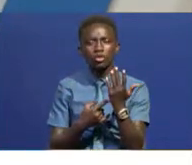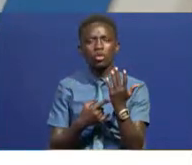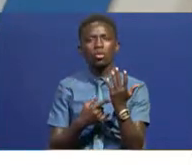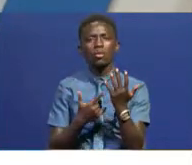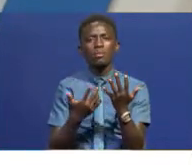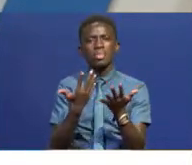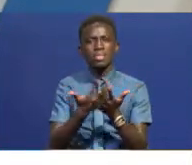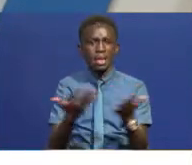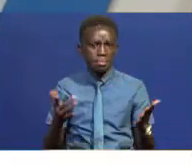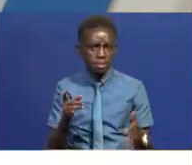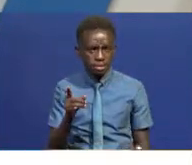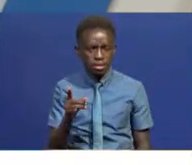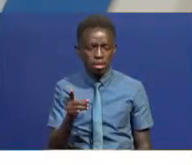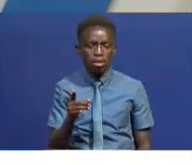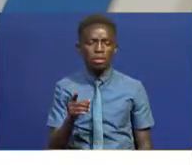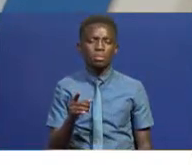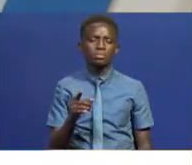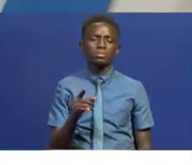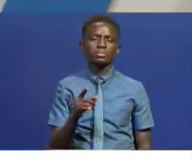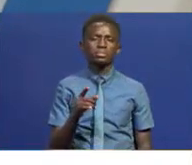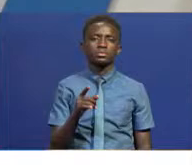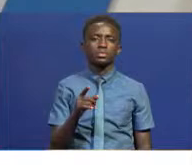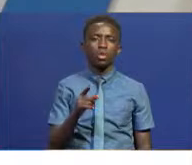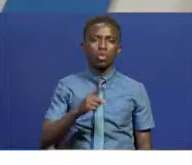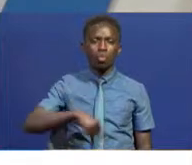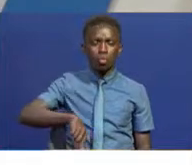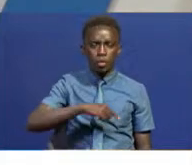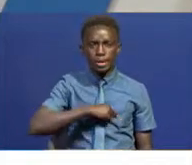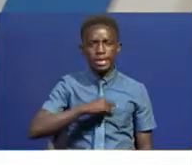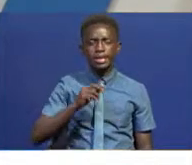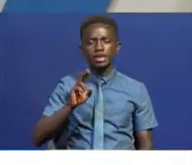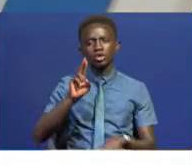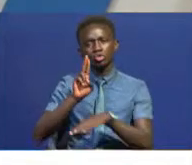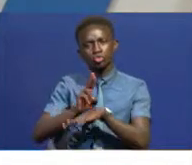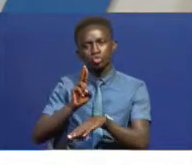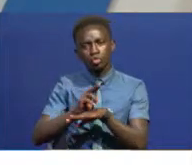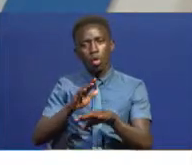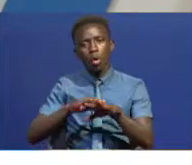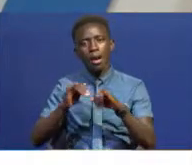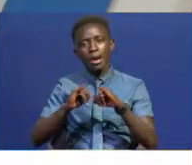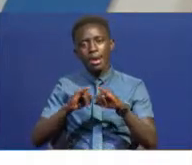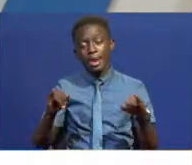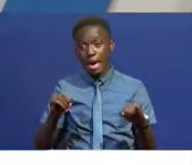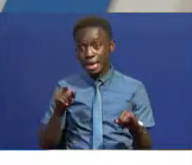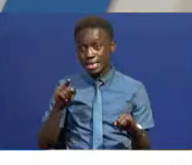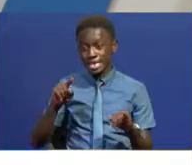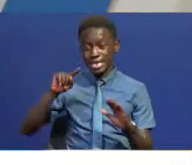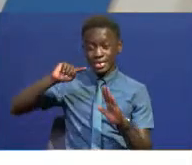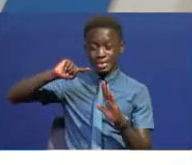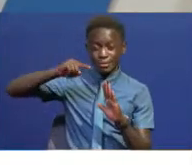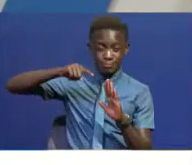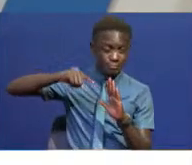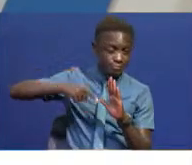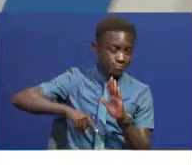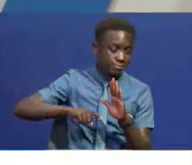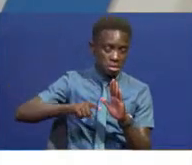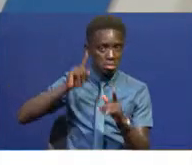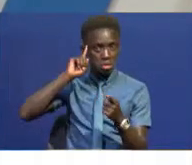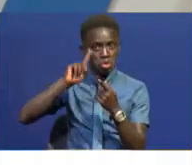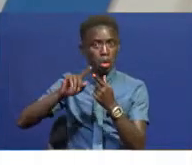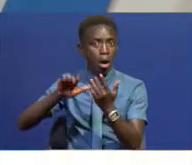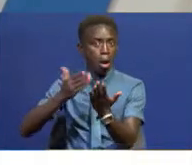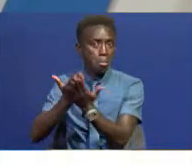element. We use online mining cadastre in application of our